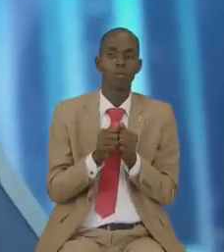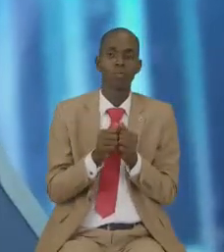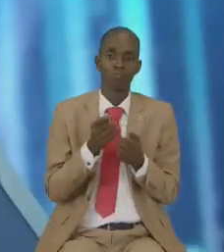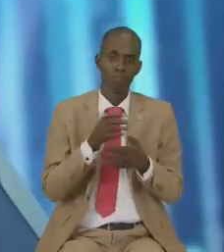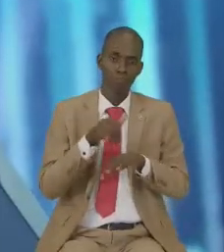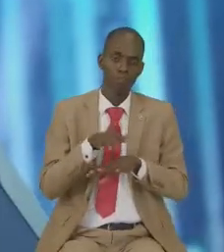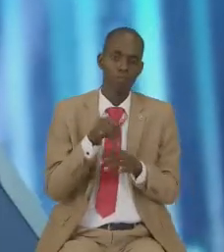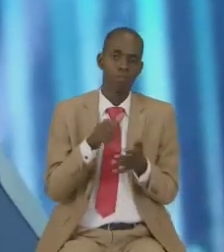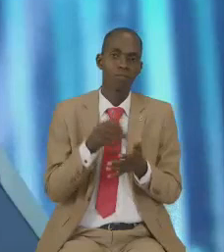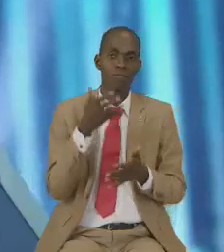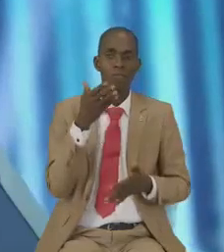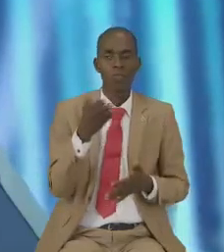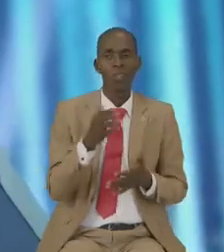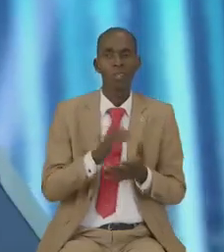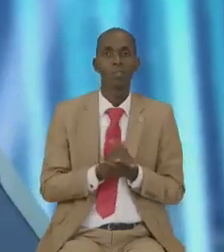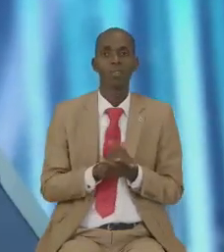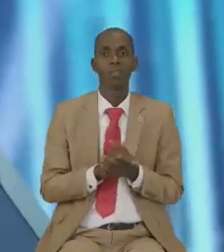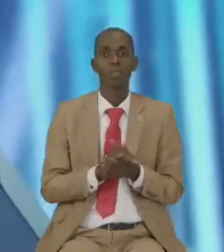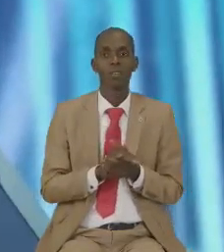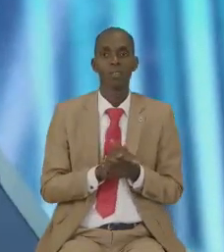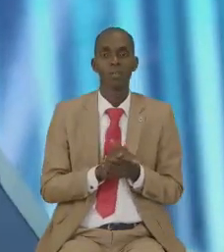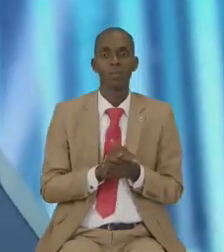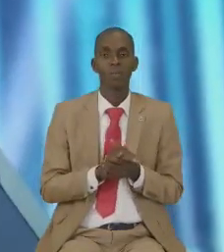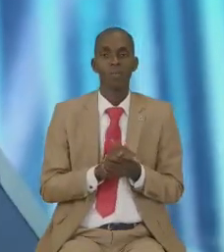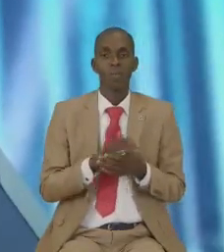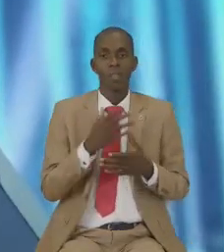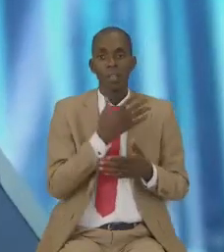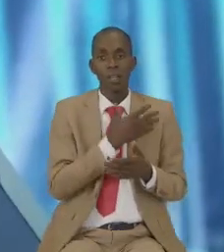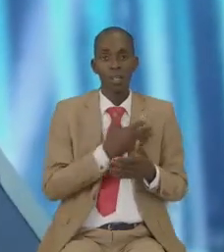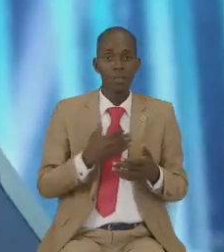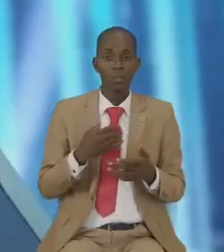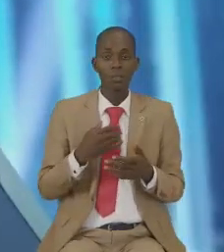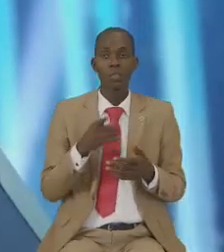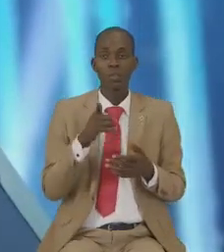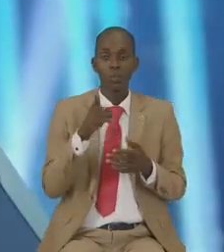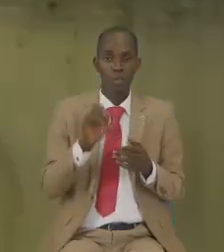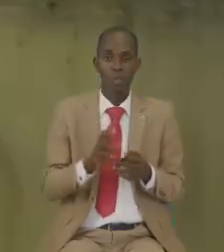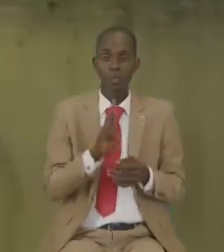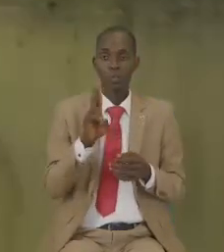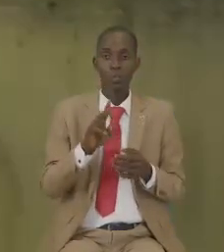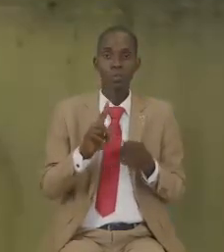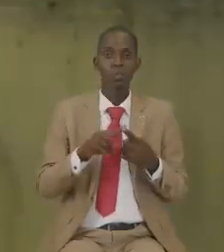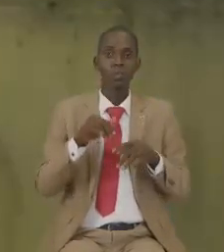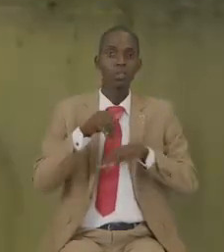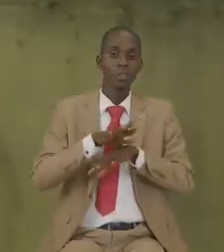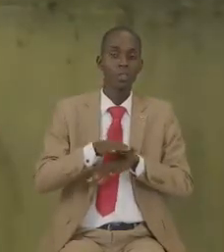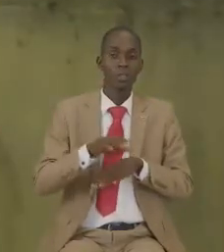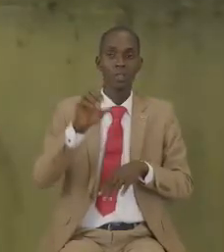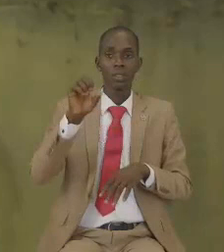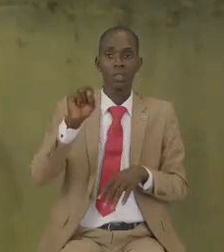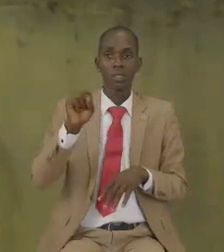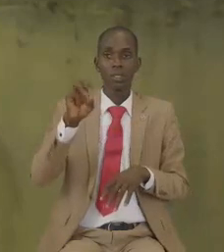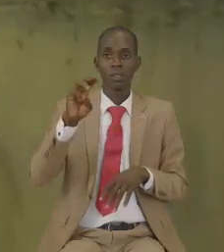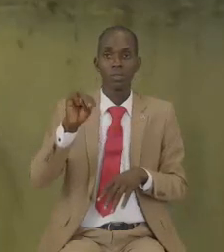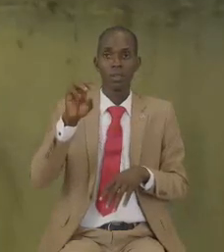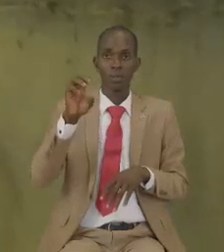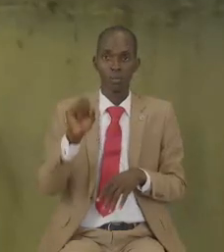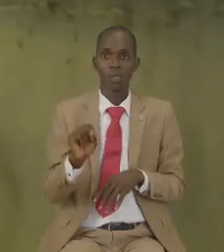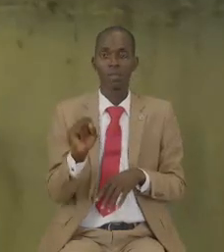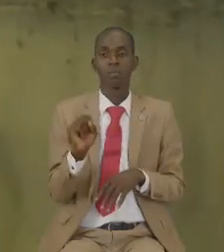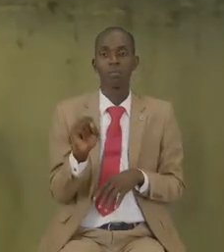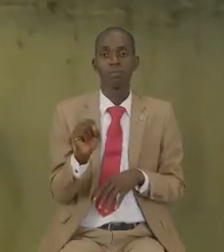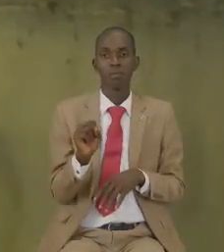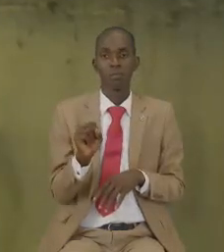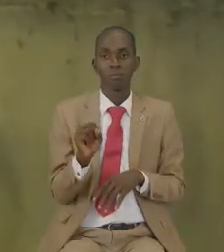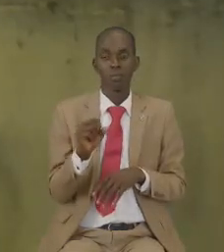a short SMS and send to the number I mentioned before.